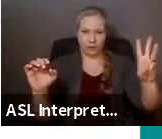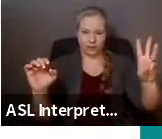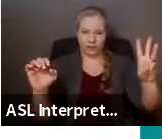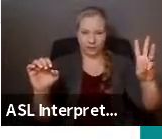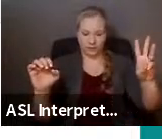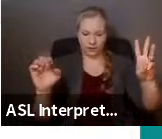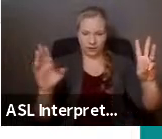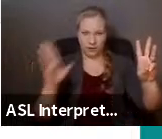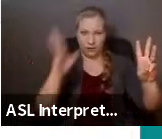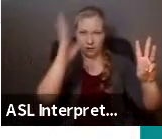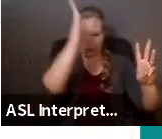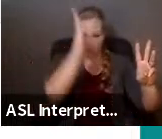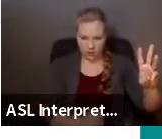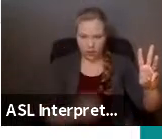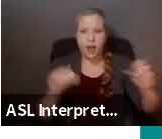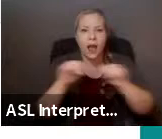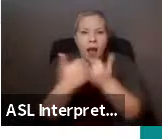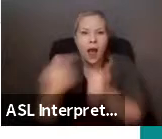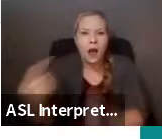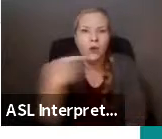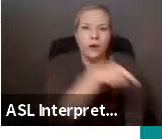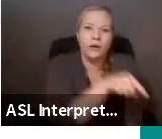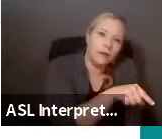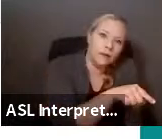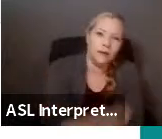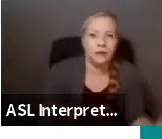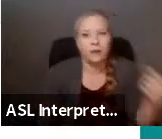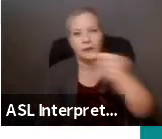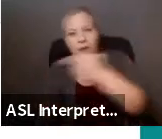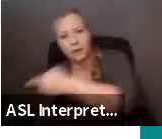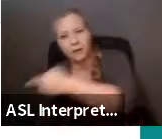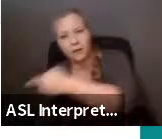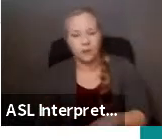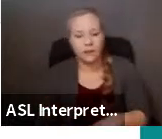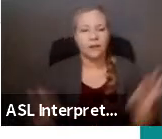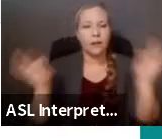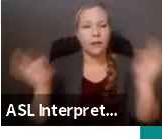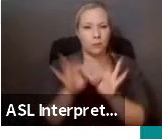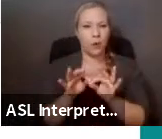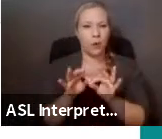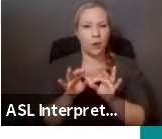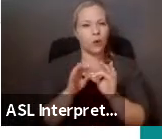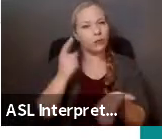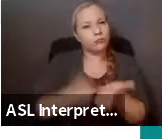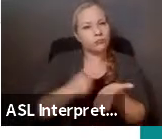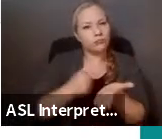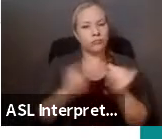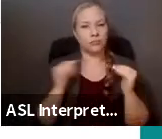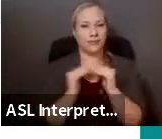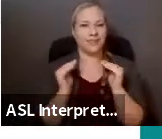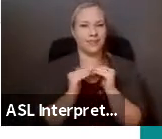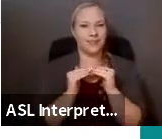map that Katie just described, the equity implications of all of the